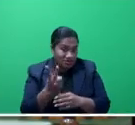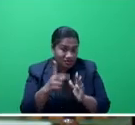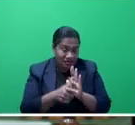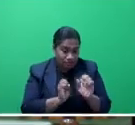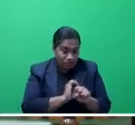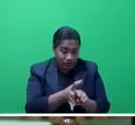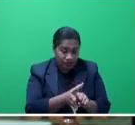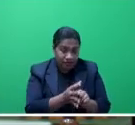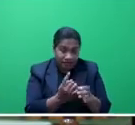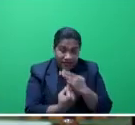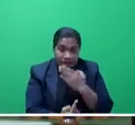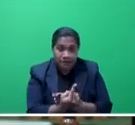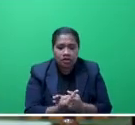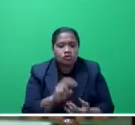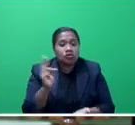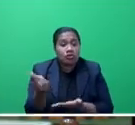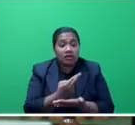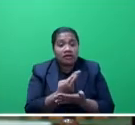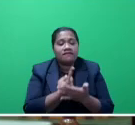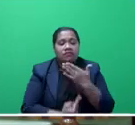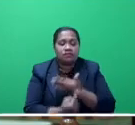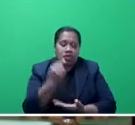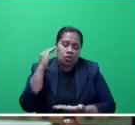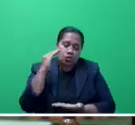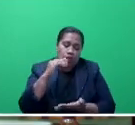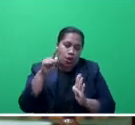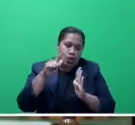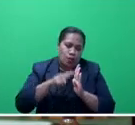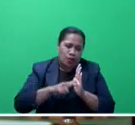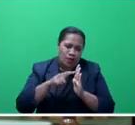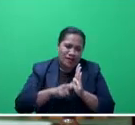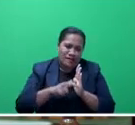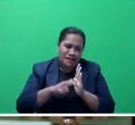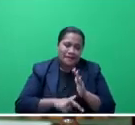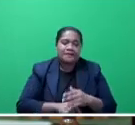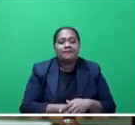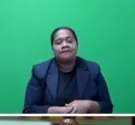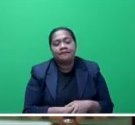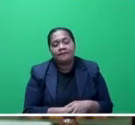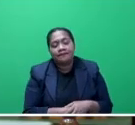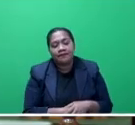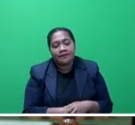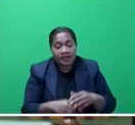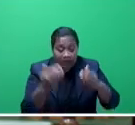slightly lower than projected. Mr. Speaker, sir,